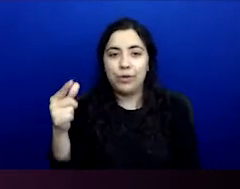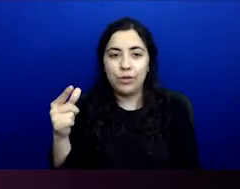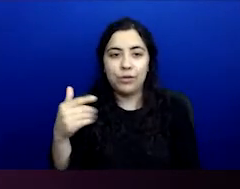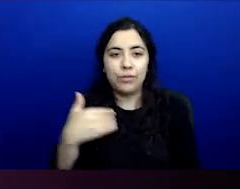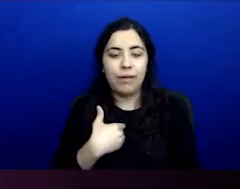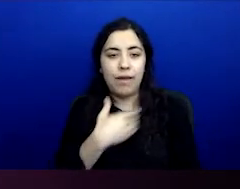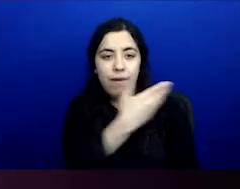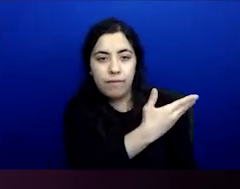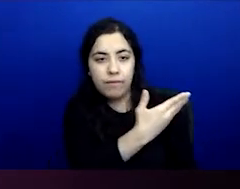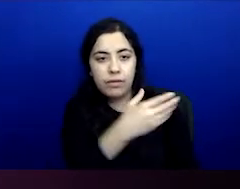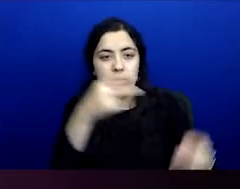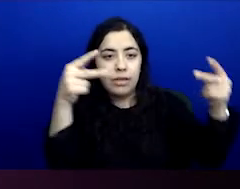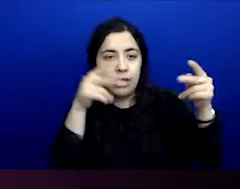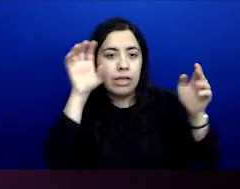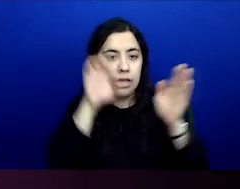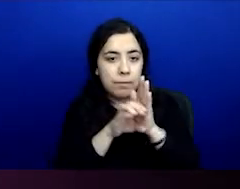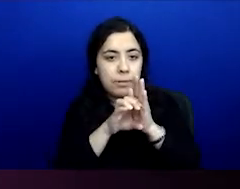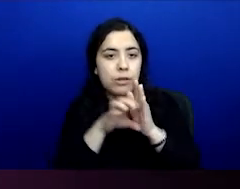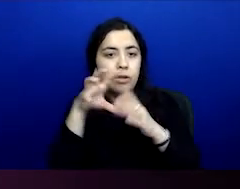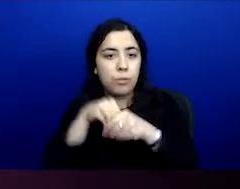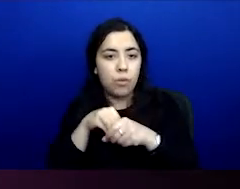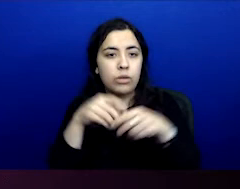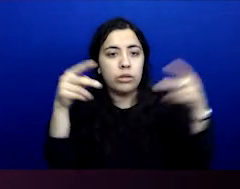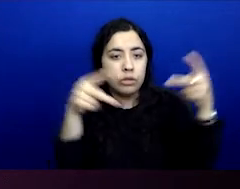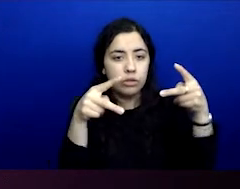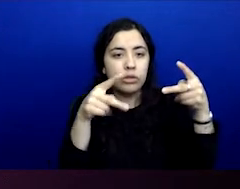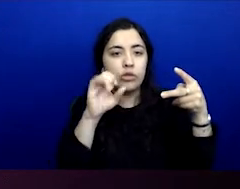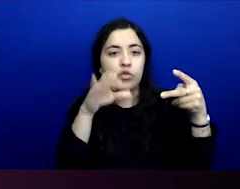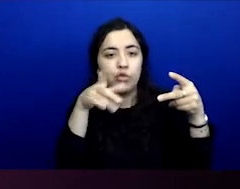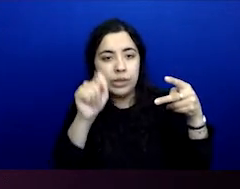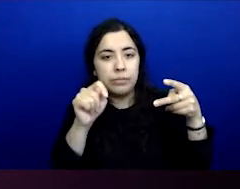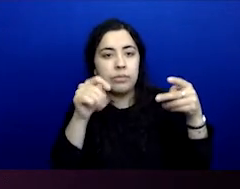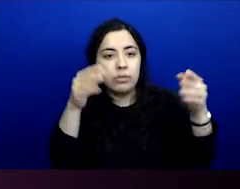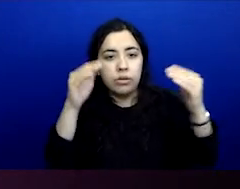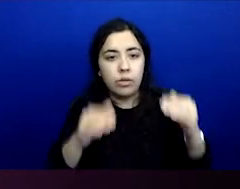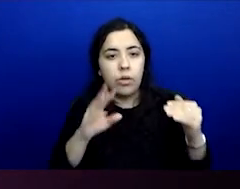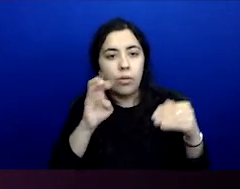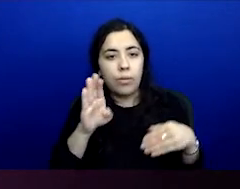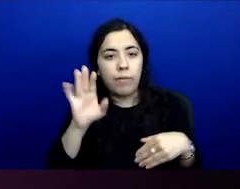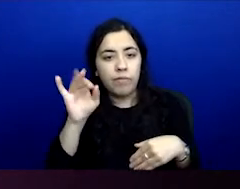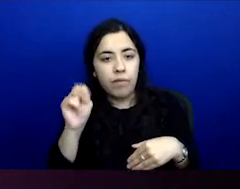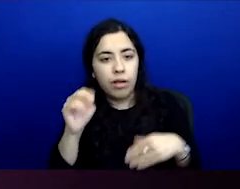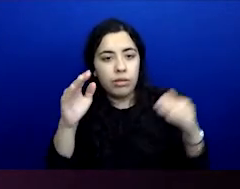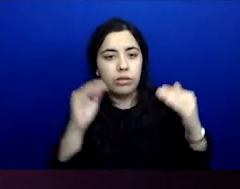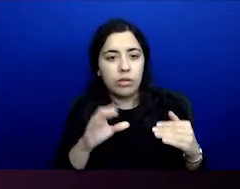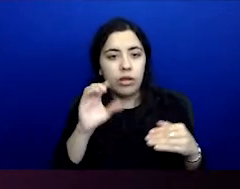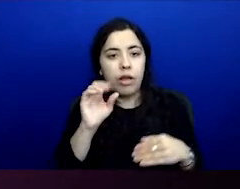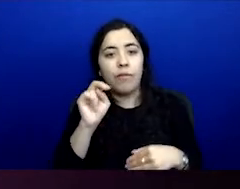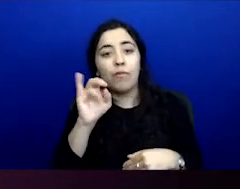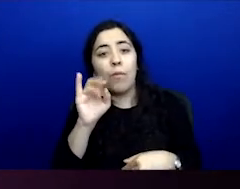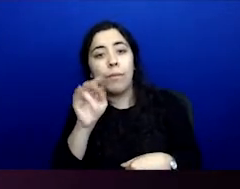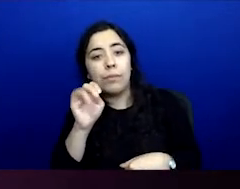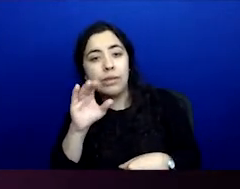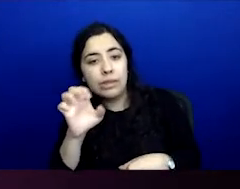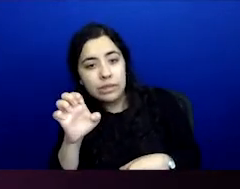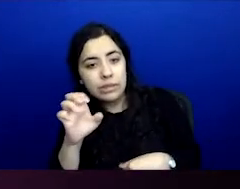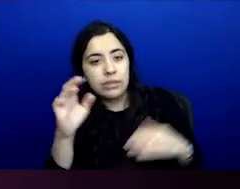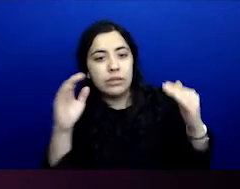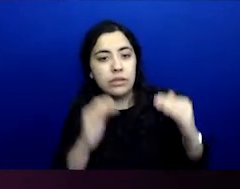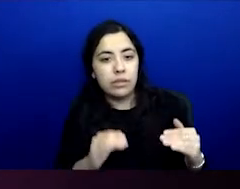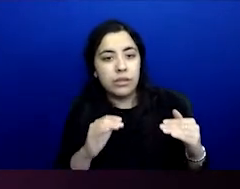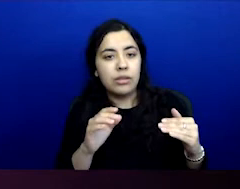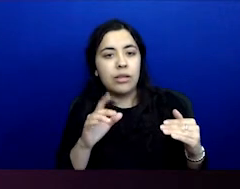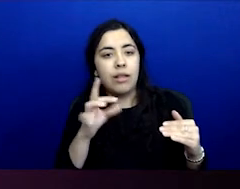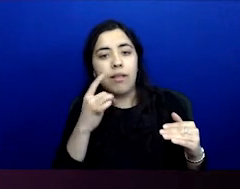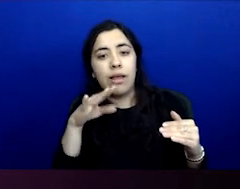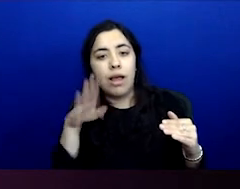optimization. We also have what we're calling conformance, which is a built-in ESLint integration to kind of help developers understand